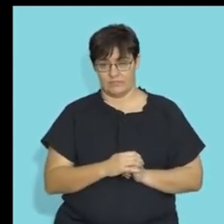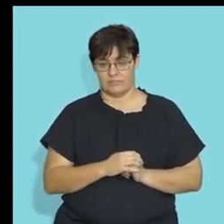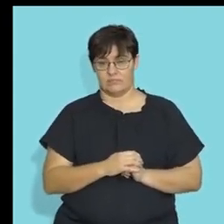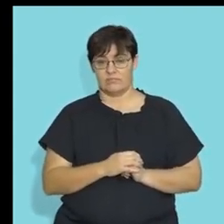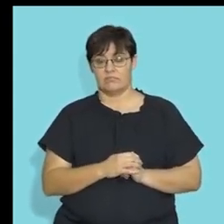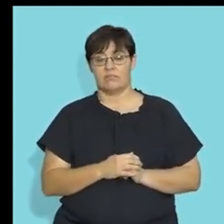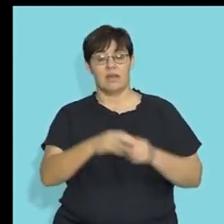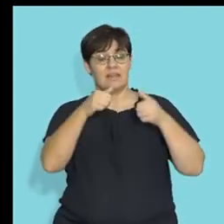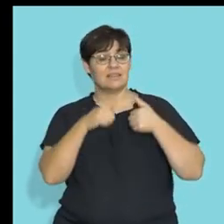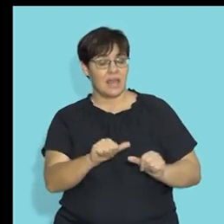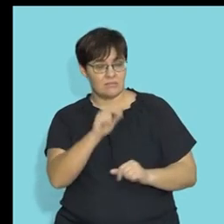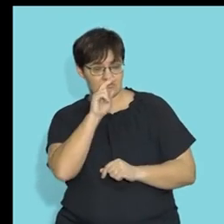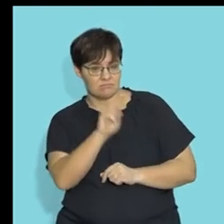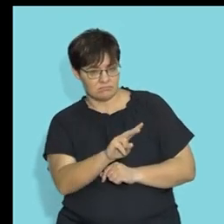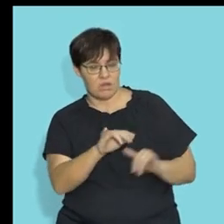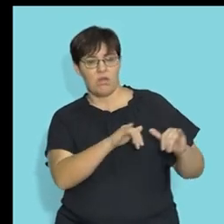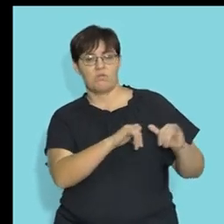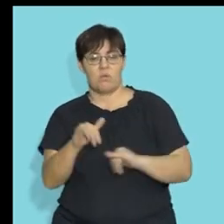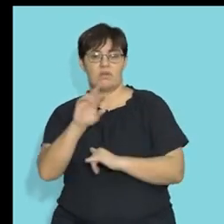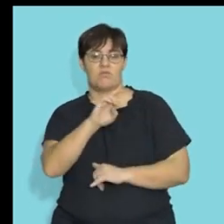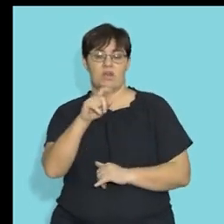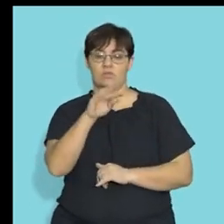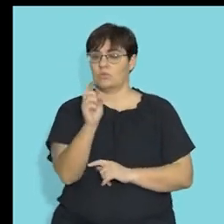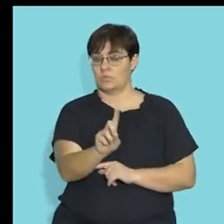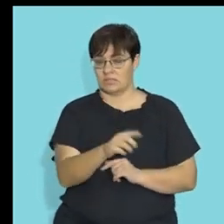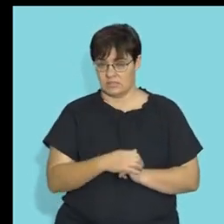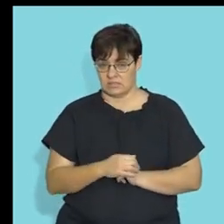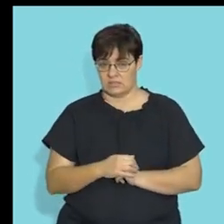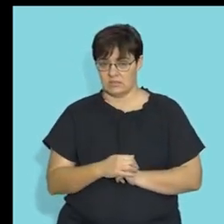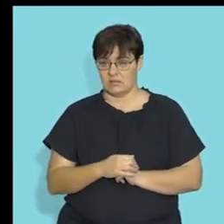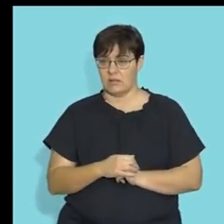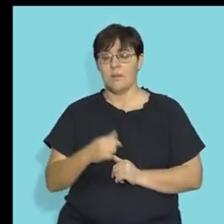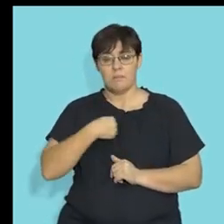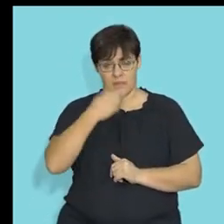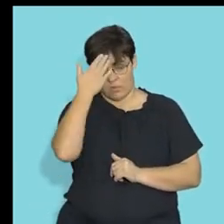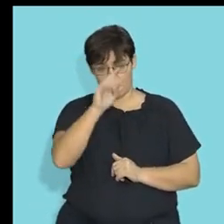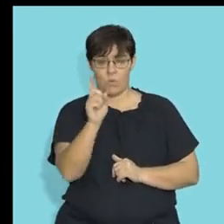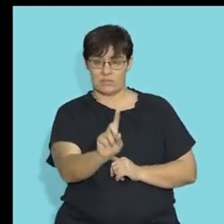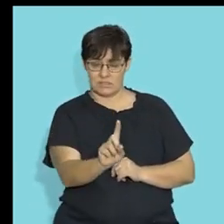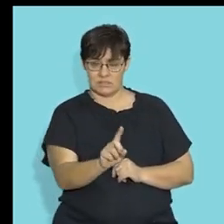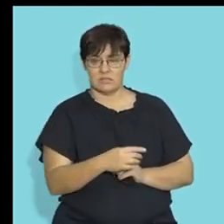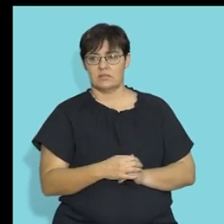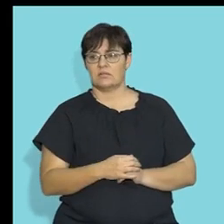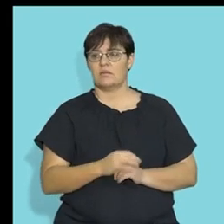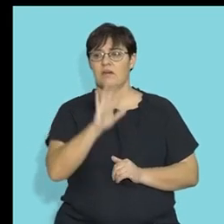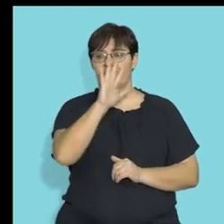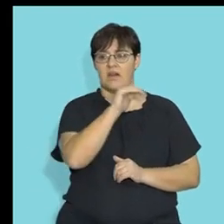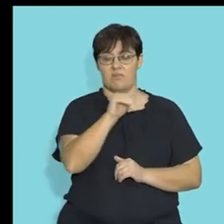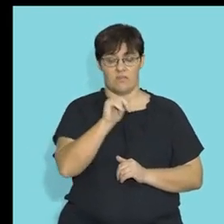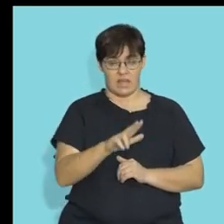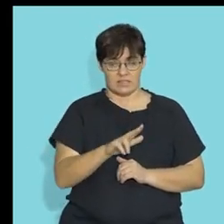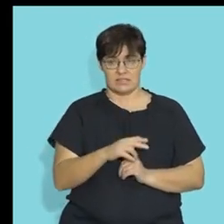term. I then need to see what my common ratio is. So I need to know what